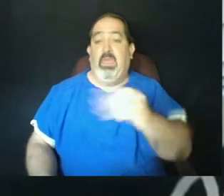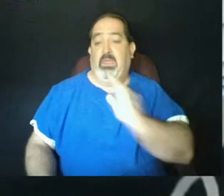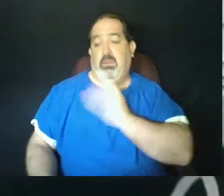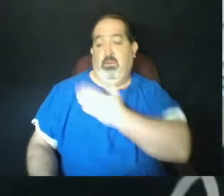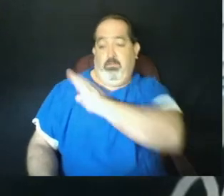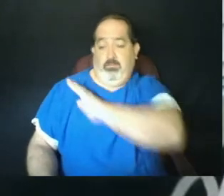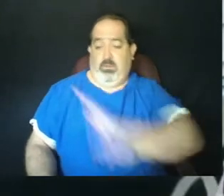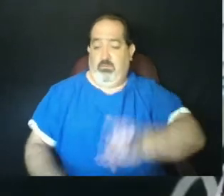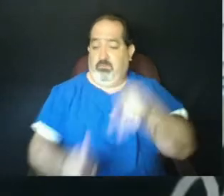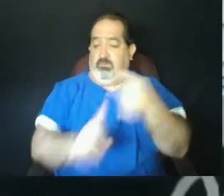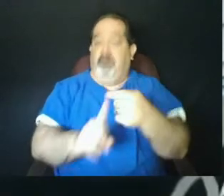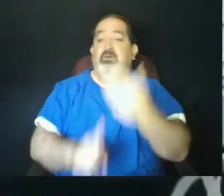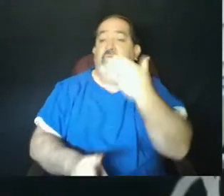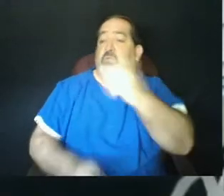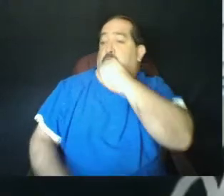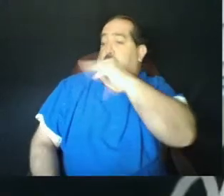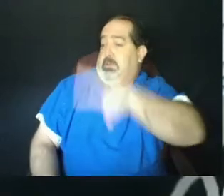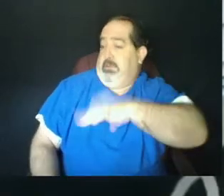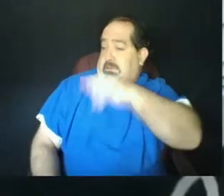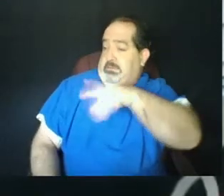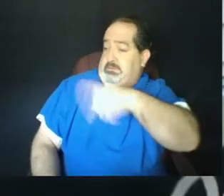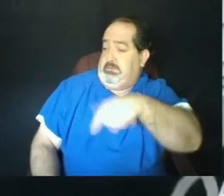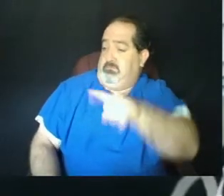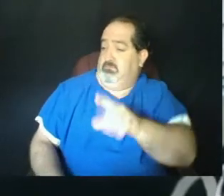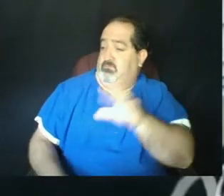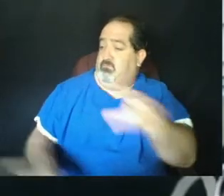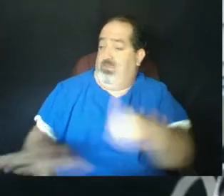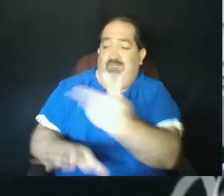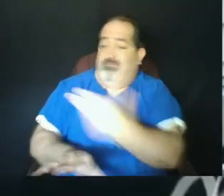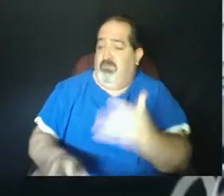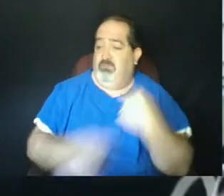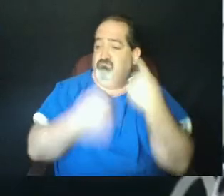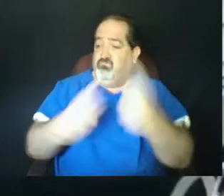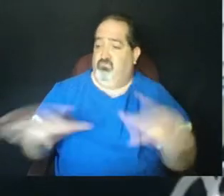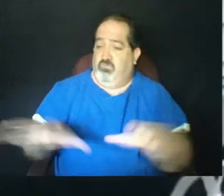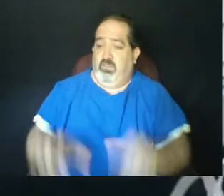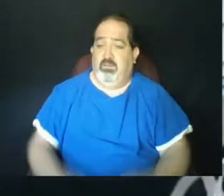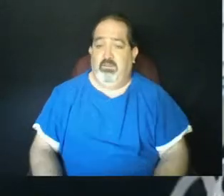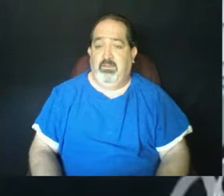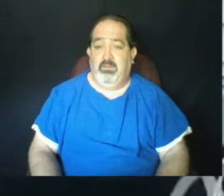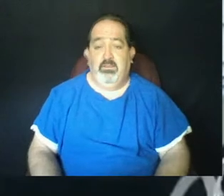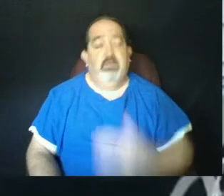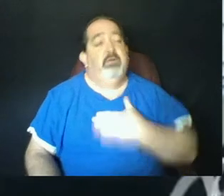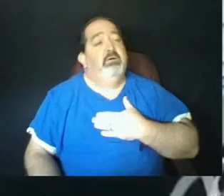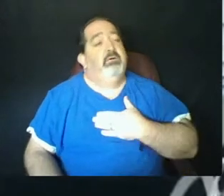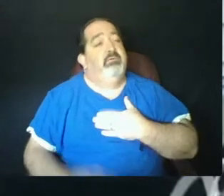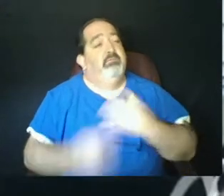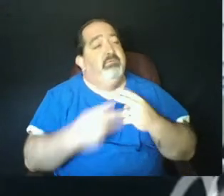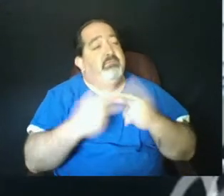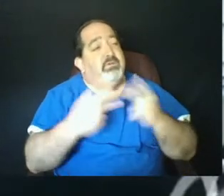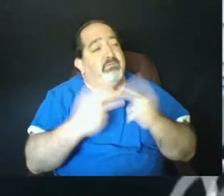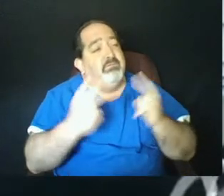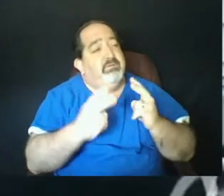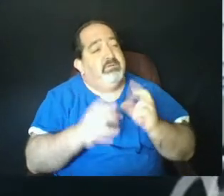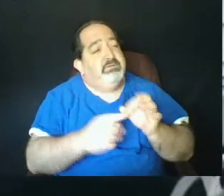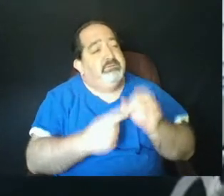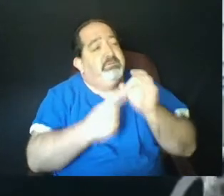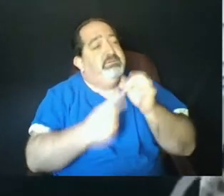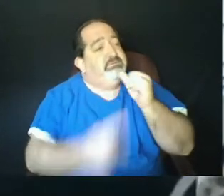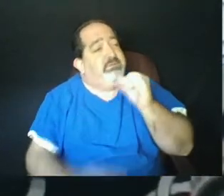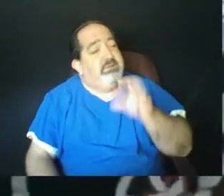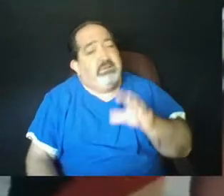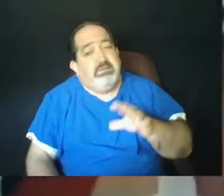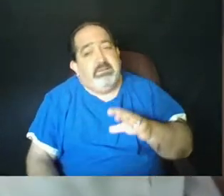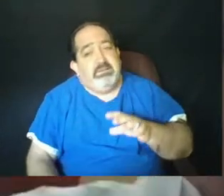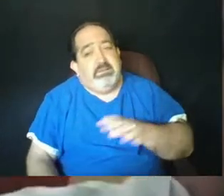barony in particular. Thank you, ladies, for everything you've done for us. To my very, very special ladies who have on more